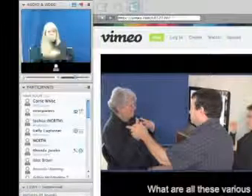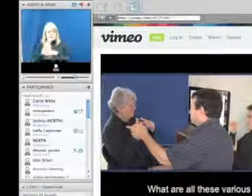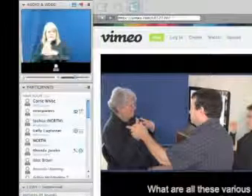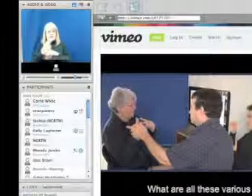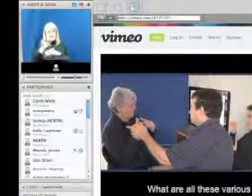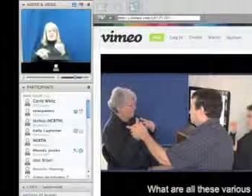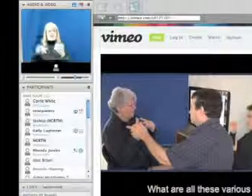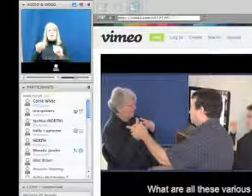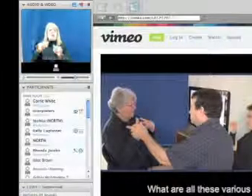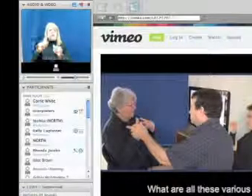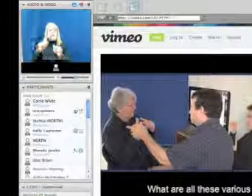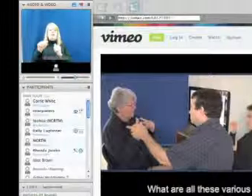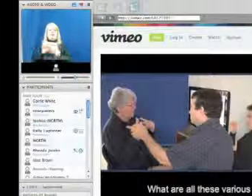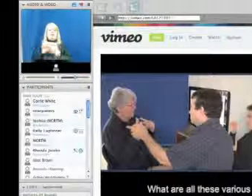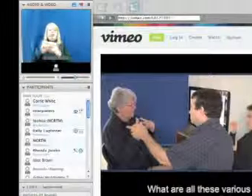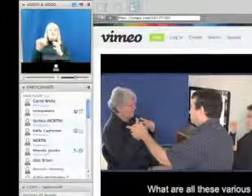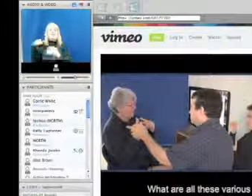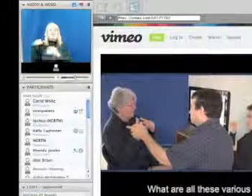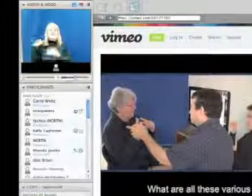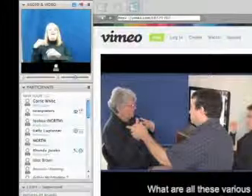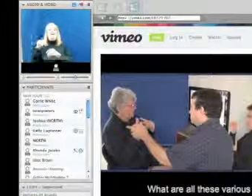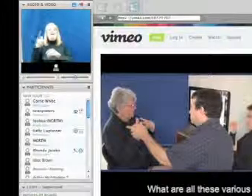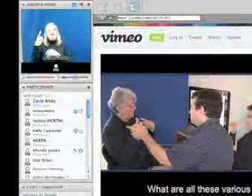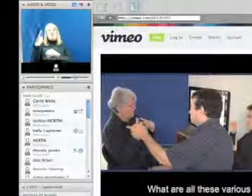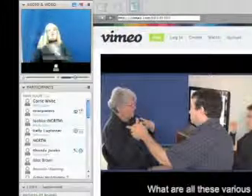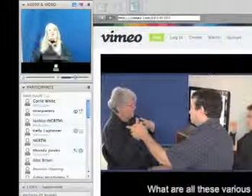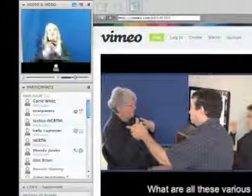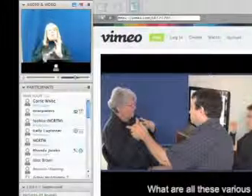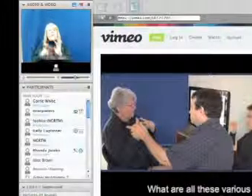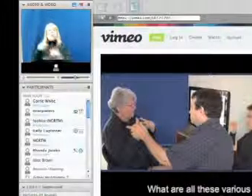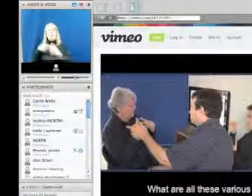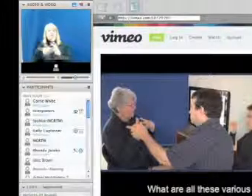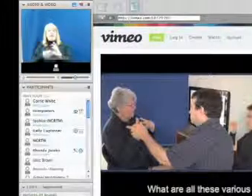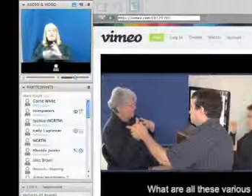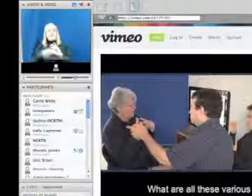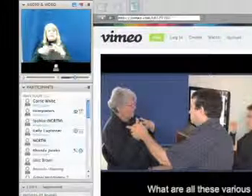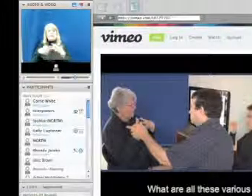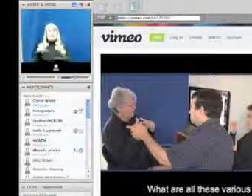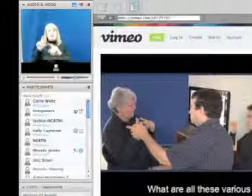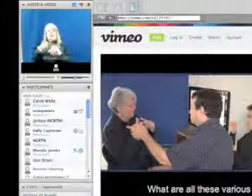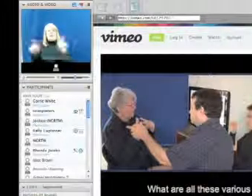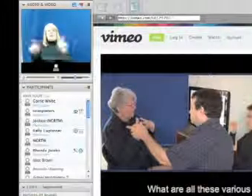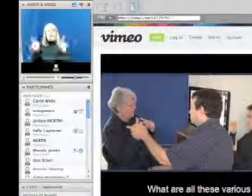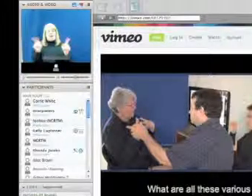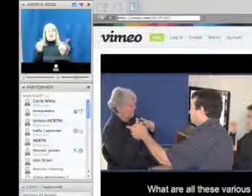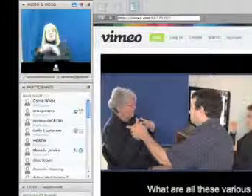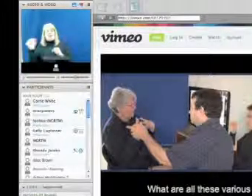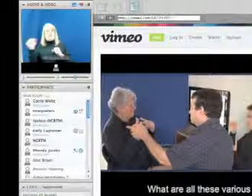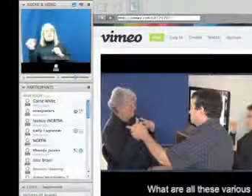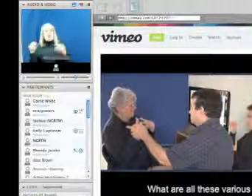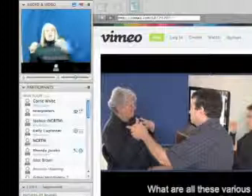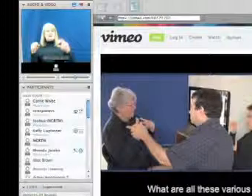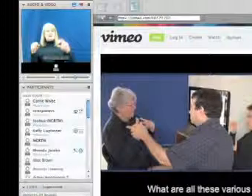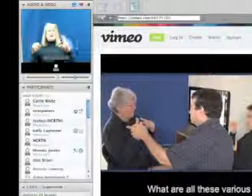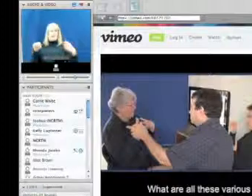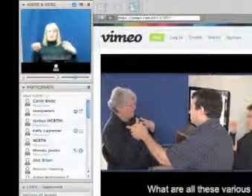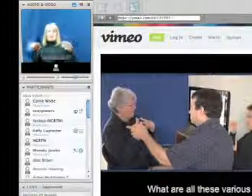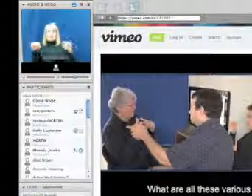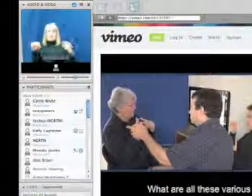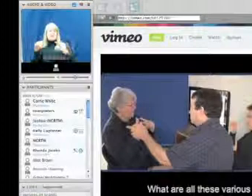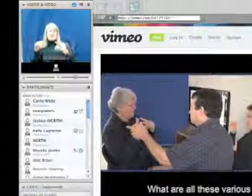than with the right to the left hand, as the other interpreter was doing. The visual information showing the pictures of the brands.